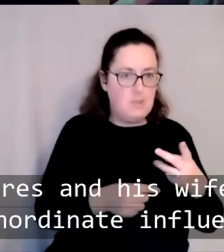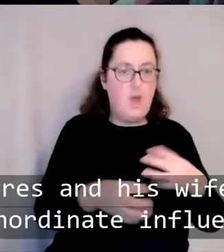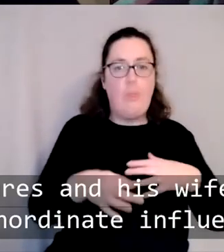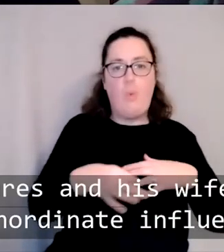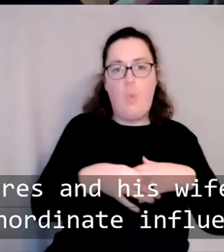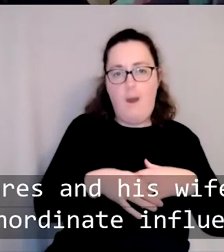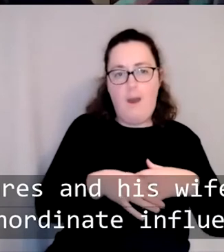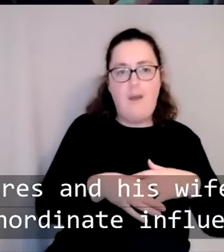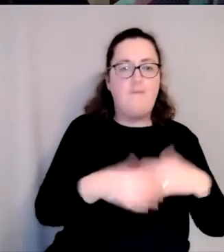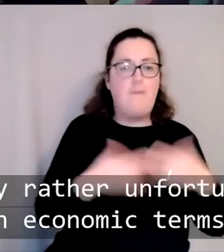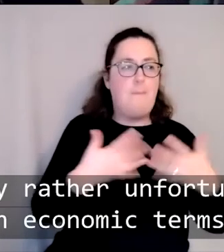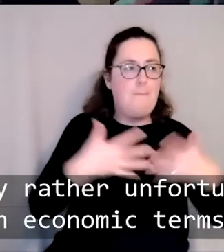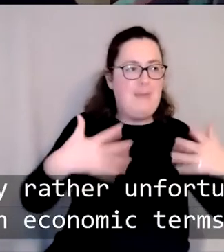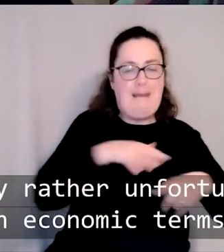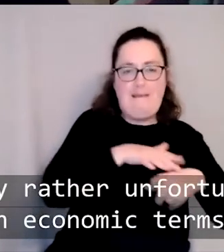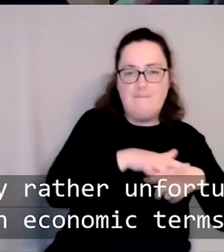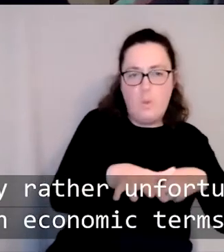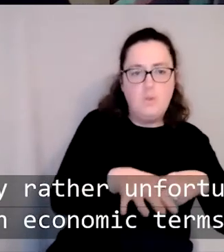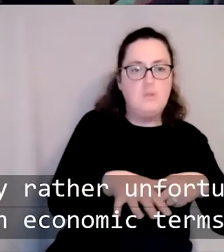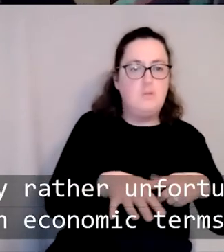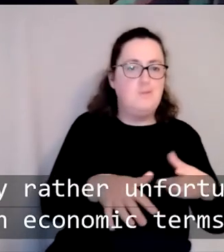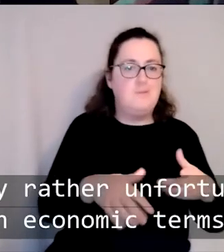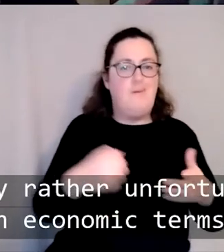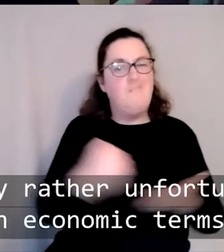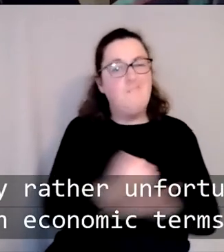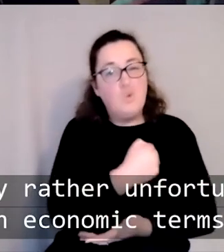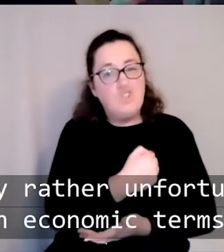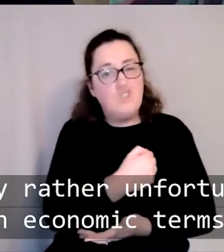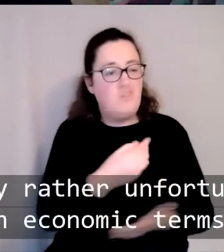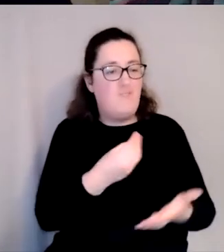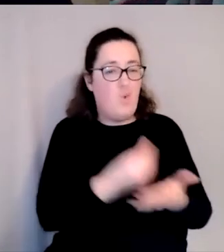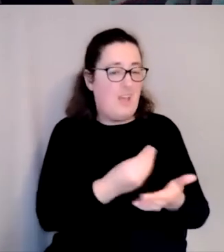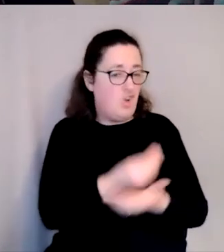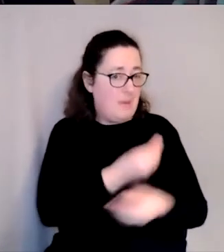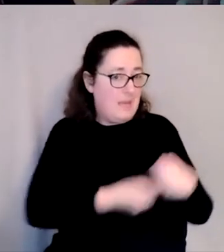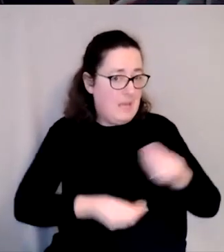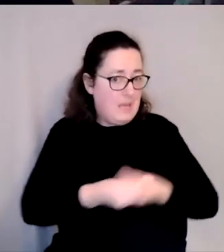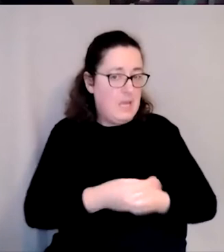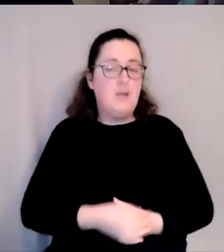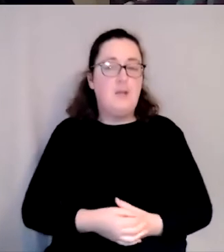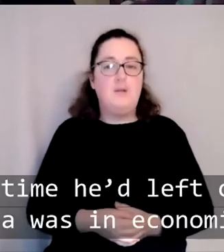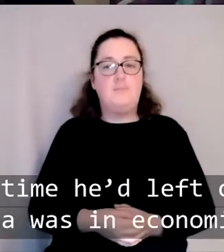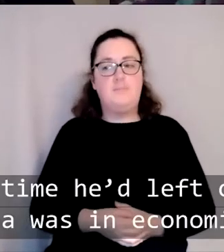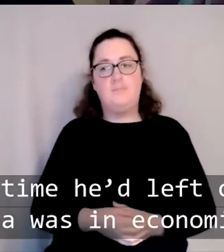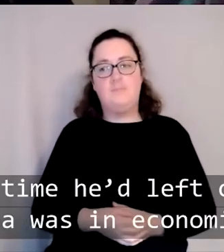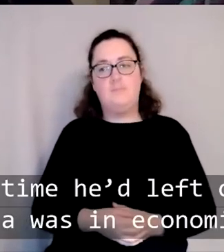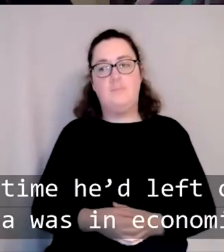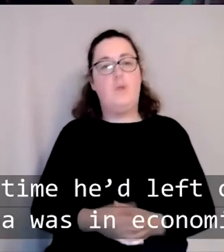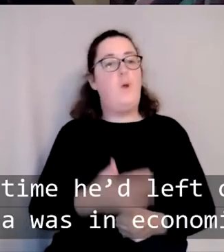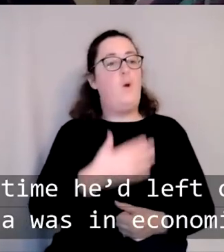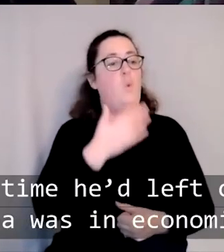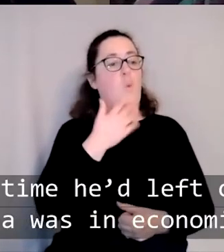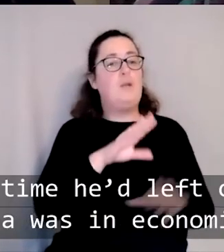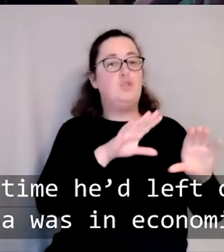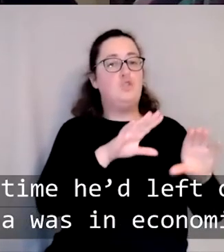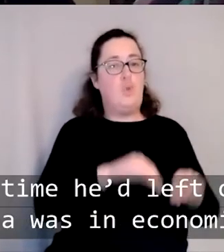an inordinate influence, mostly rather unfortunate in economic terms. And by the time he'd left